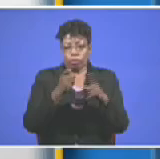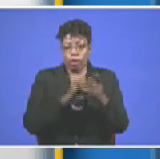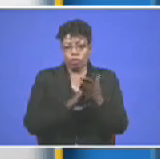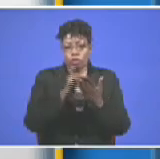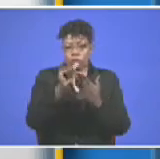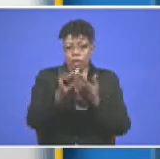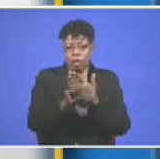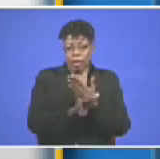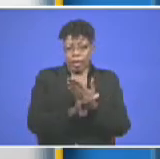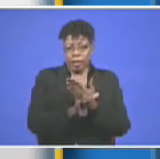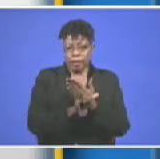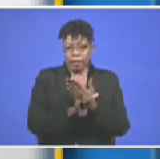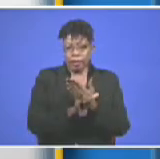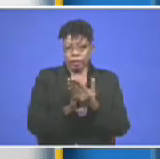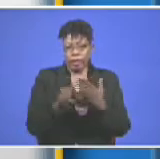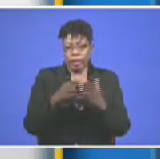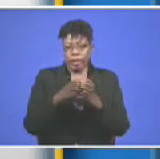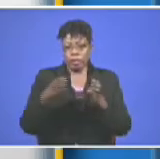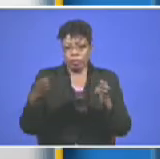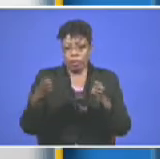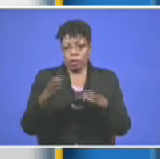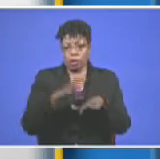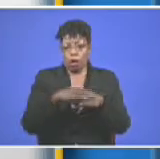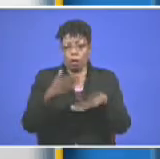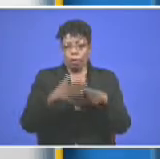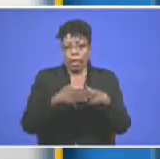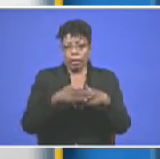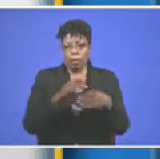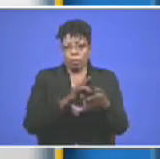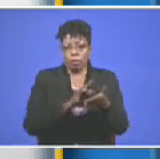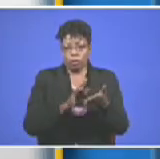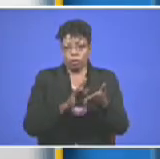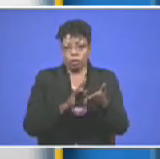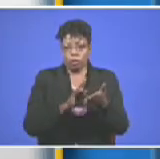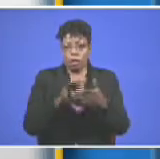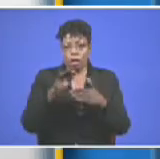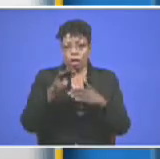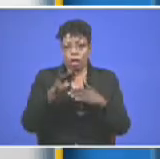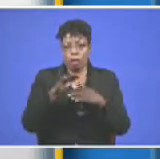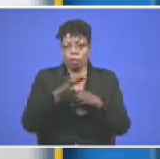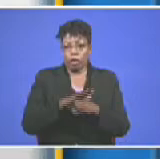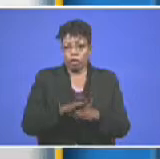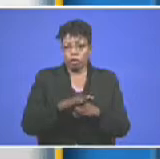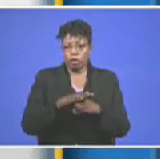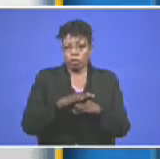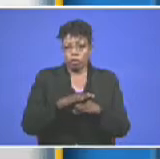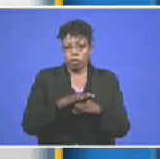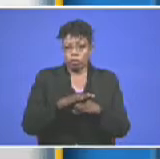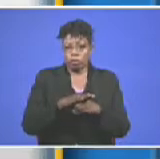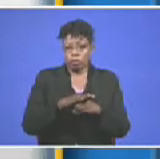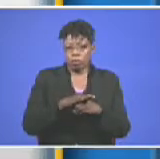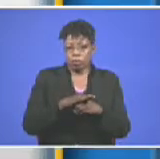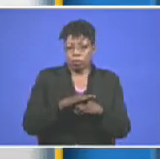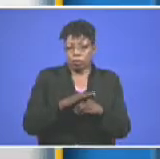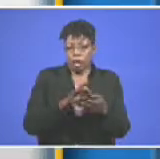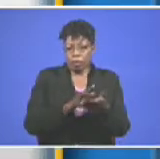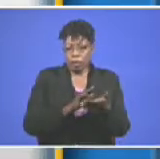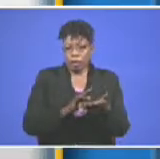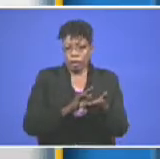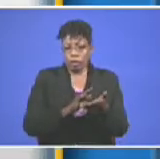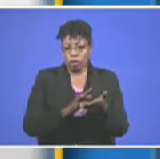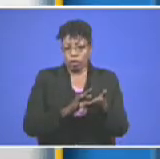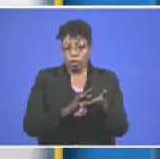Mylan Pharmaceuticals has expanded its recall of valsartan blood pressure medication to include existing lots that have not